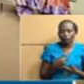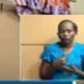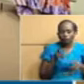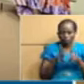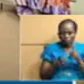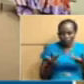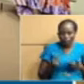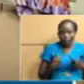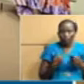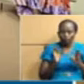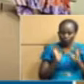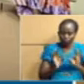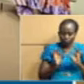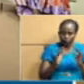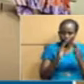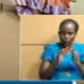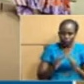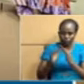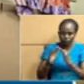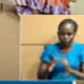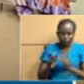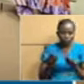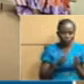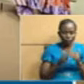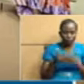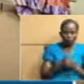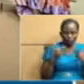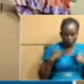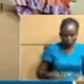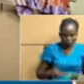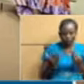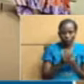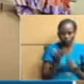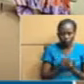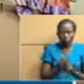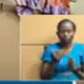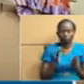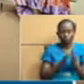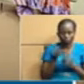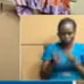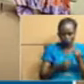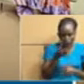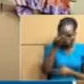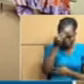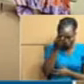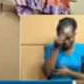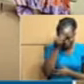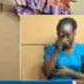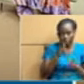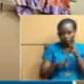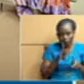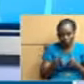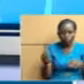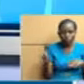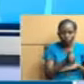decent housing, to have, for example, access to healthcare, access to continued education. People elect governments